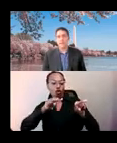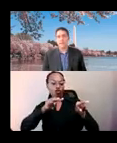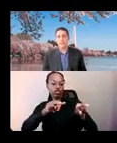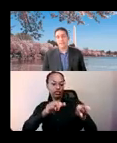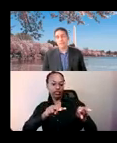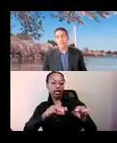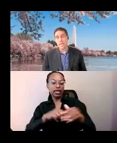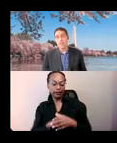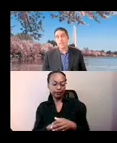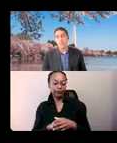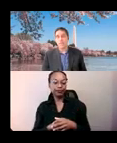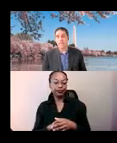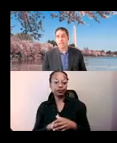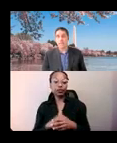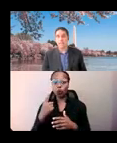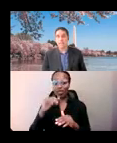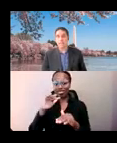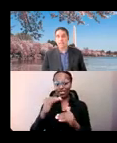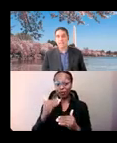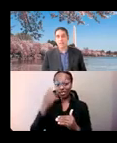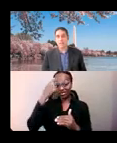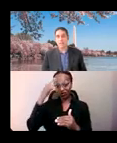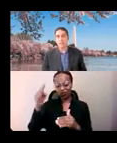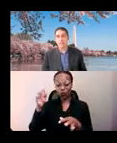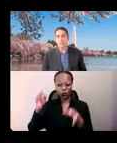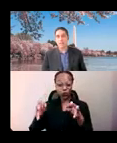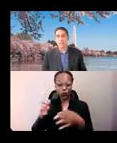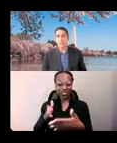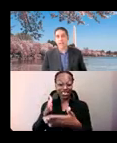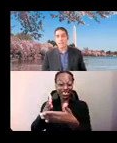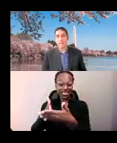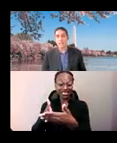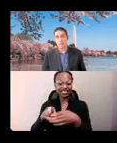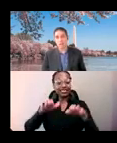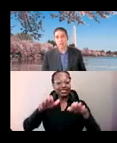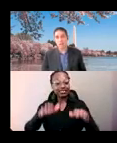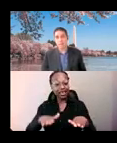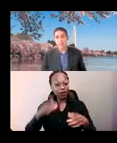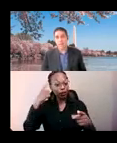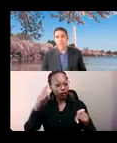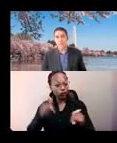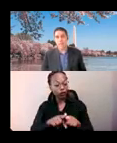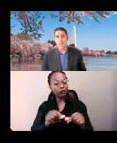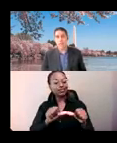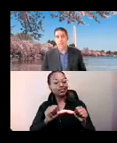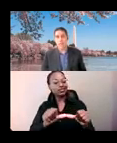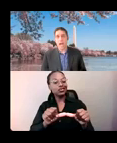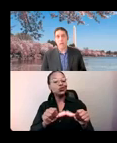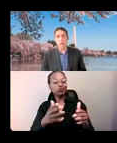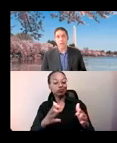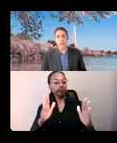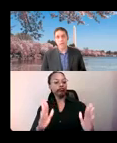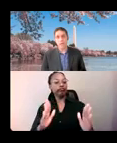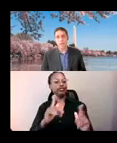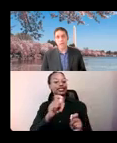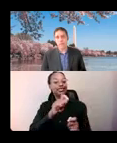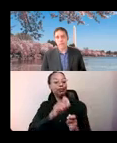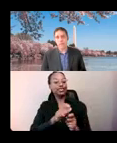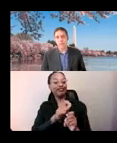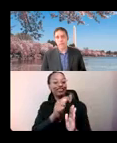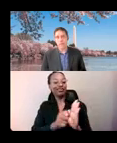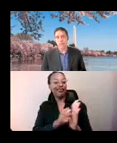that, one of the limitations of litigation is that these settlement agreements can only last so long. And so we got what we could